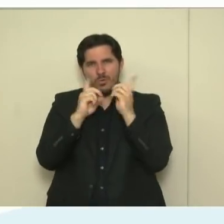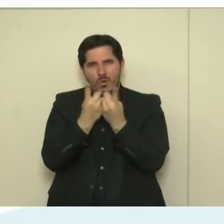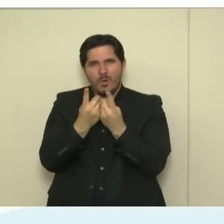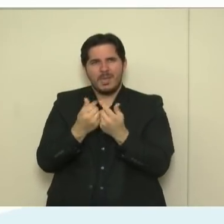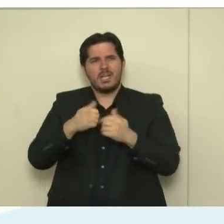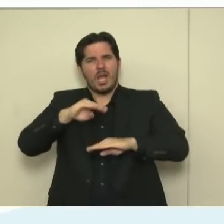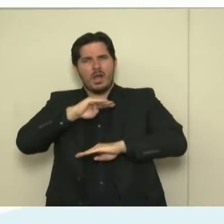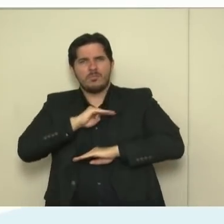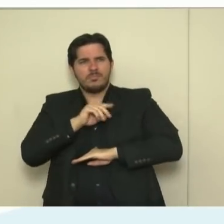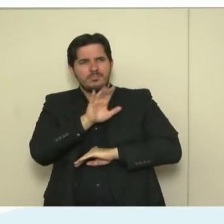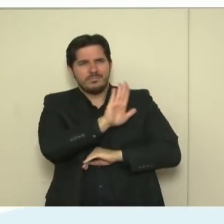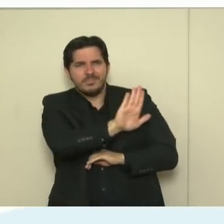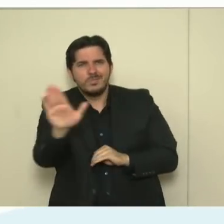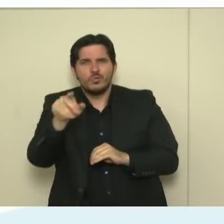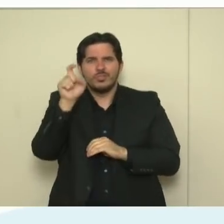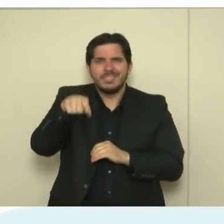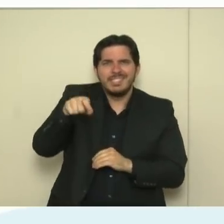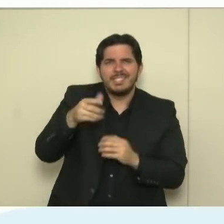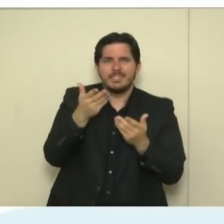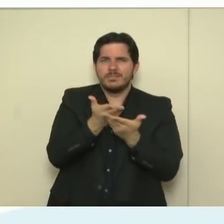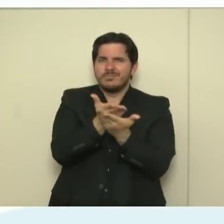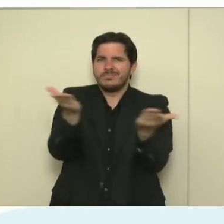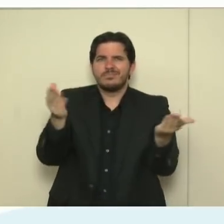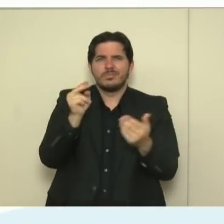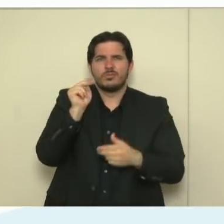and communities throughout our state.